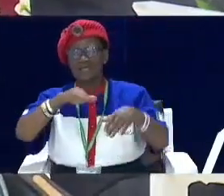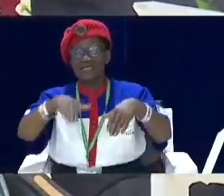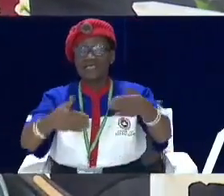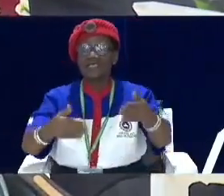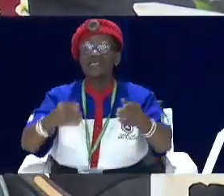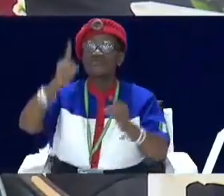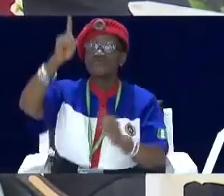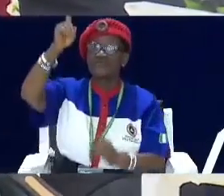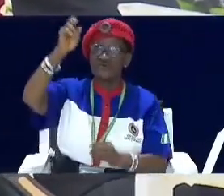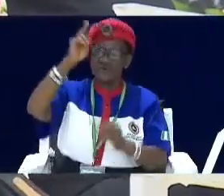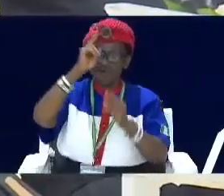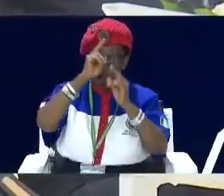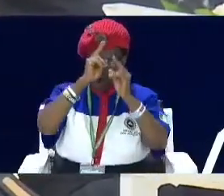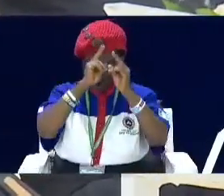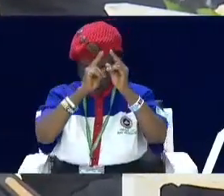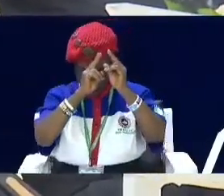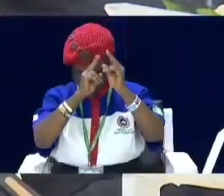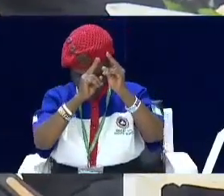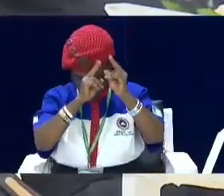We give you